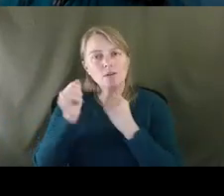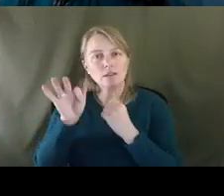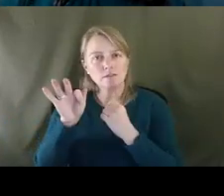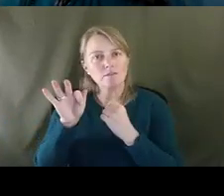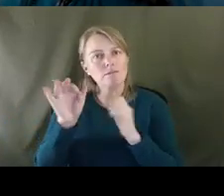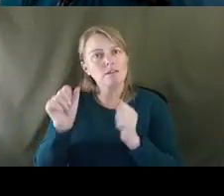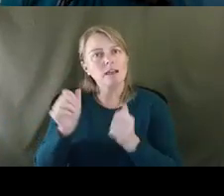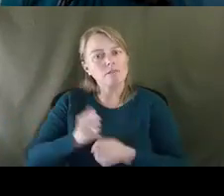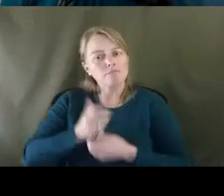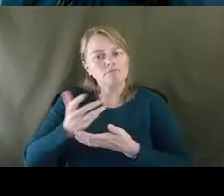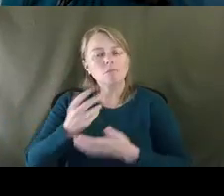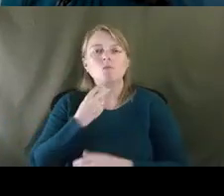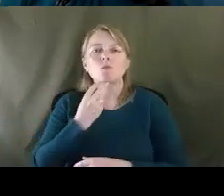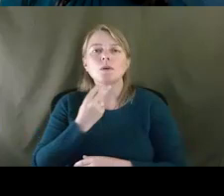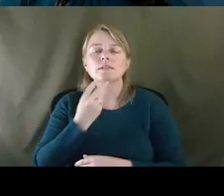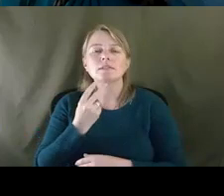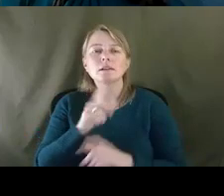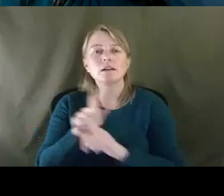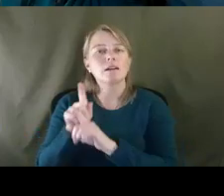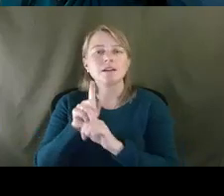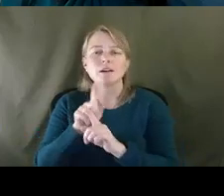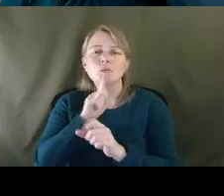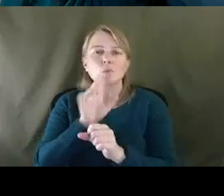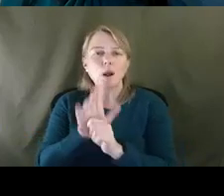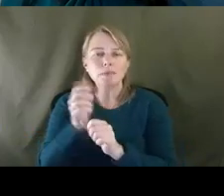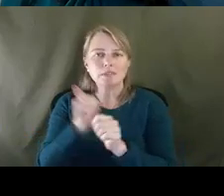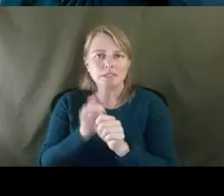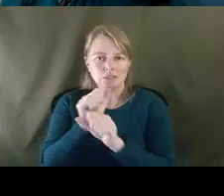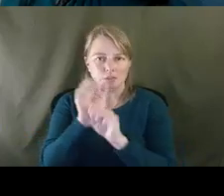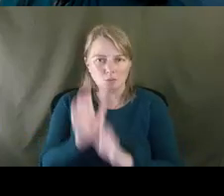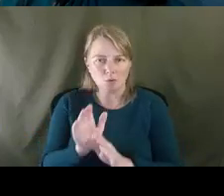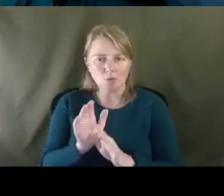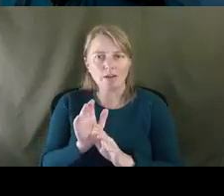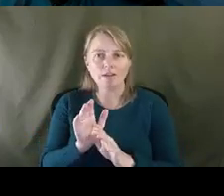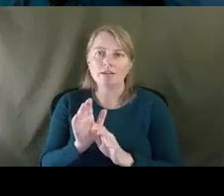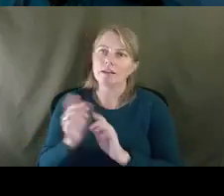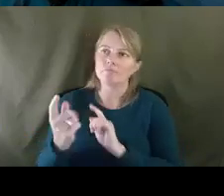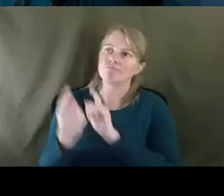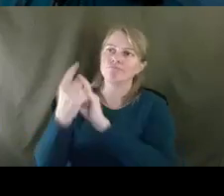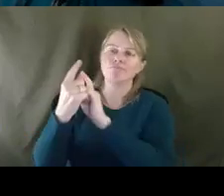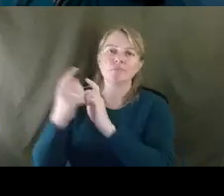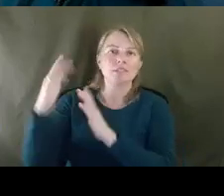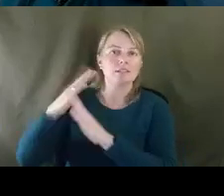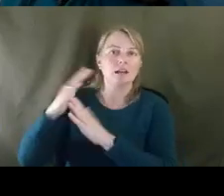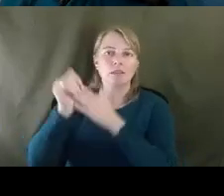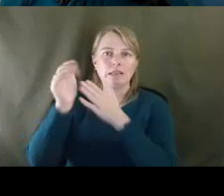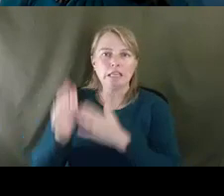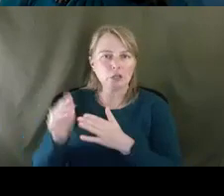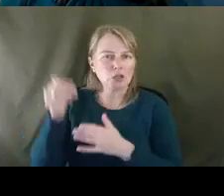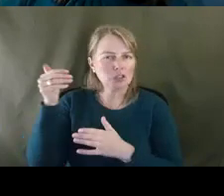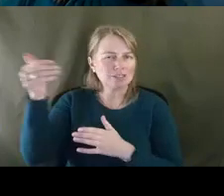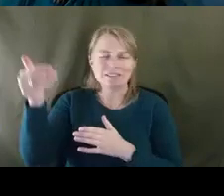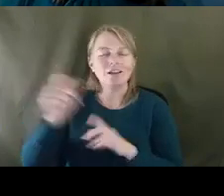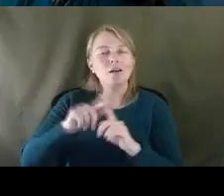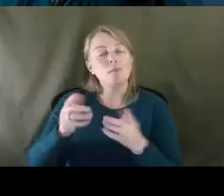voice. Mentoring doesn't specifically promise that each employee will speak to top leaders on a regular basis, but it does offer